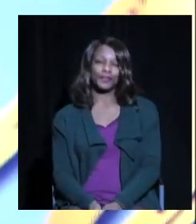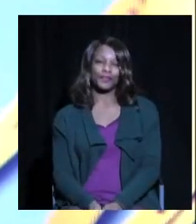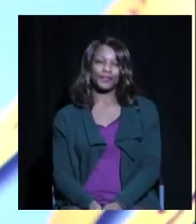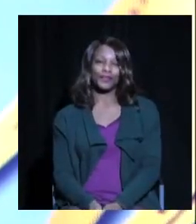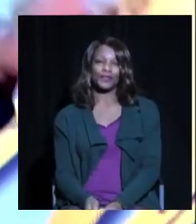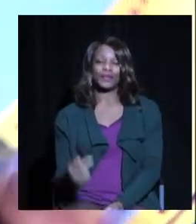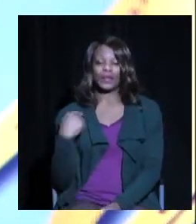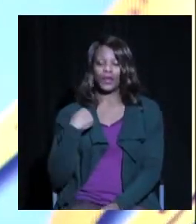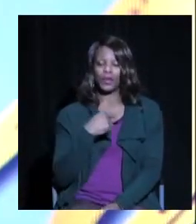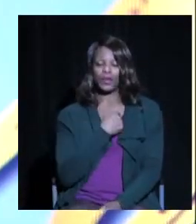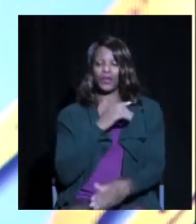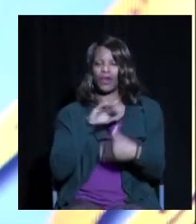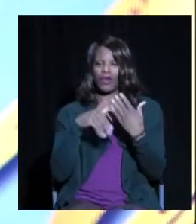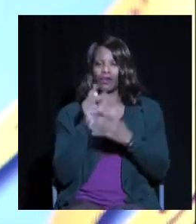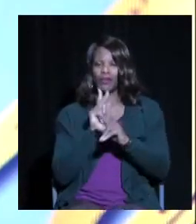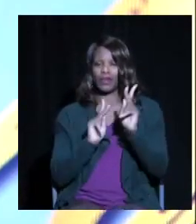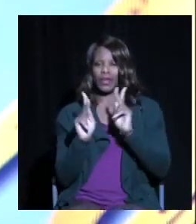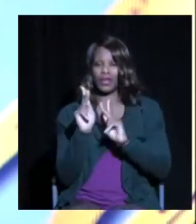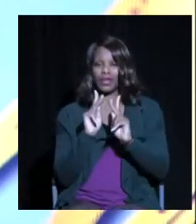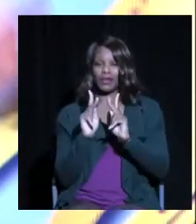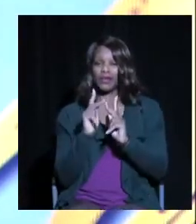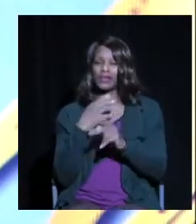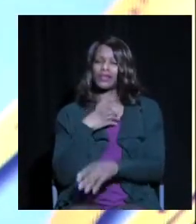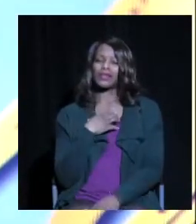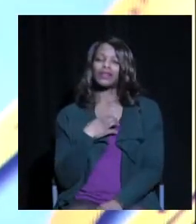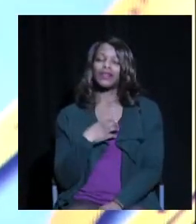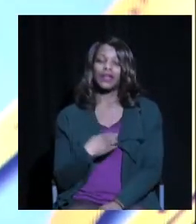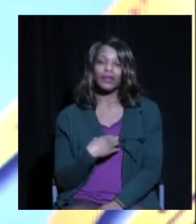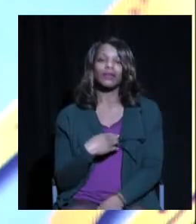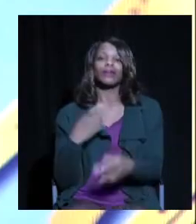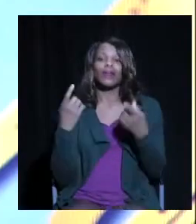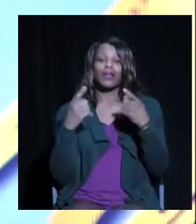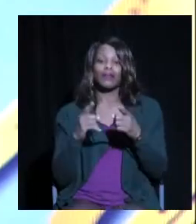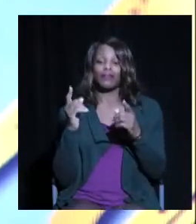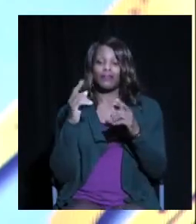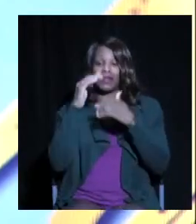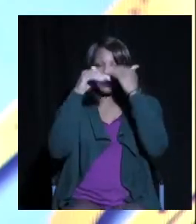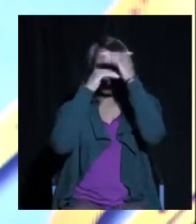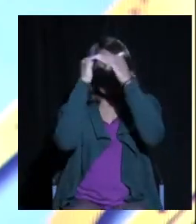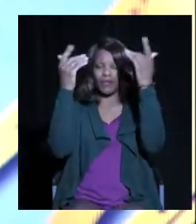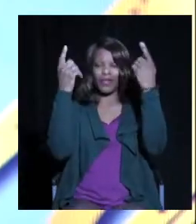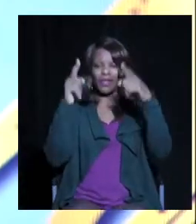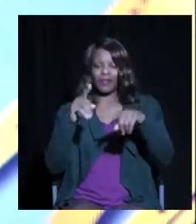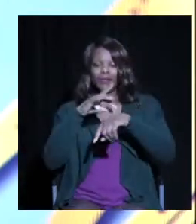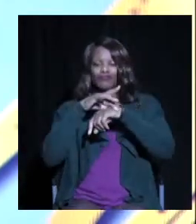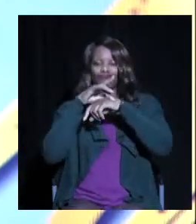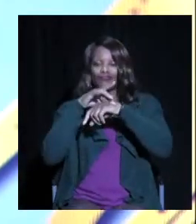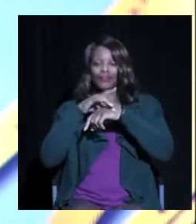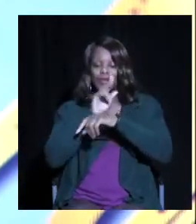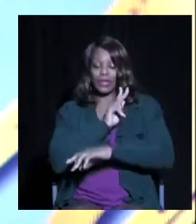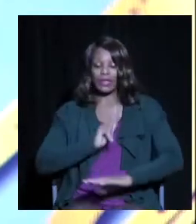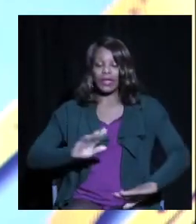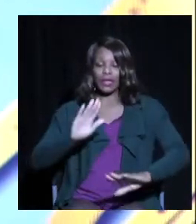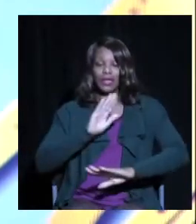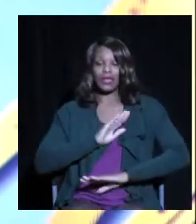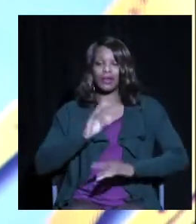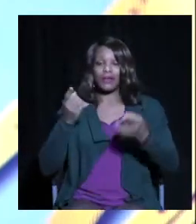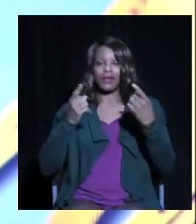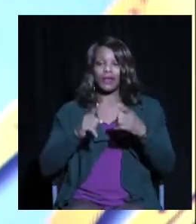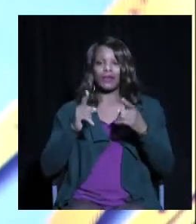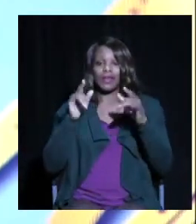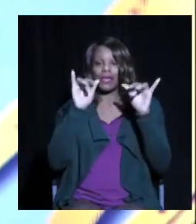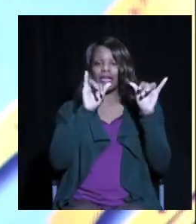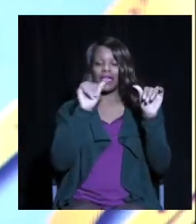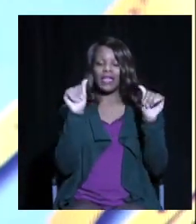And we, of all people, should long for the day when heaven comes to earth and his kingdom comes and everything is on earth as